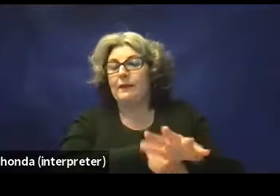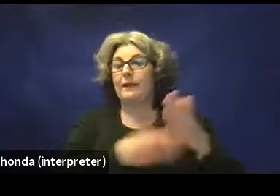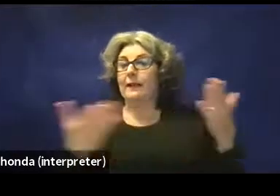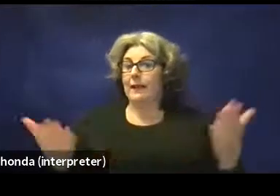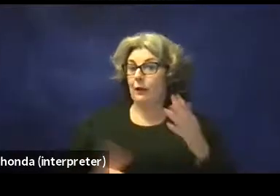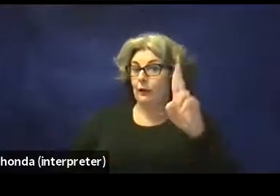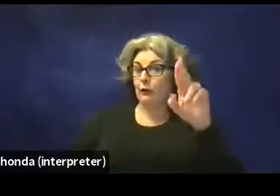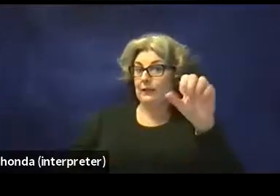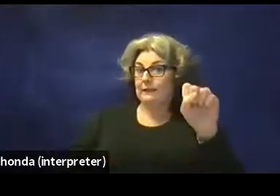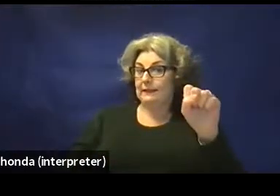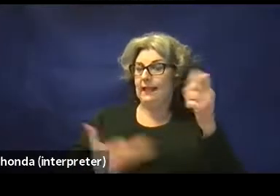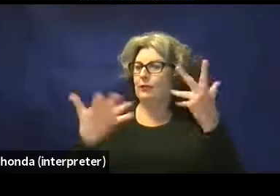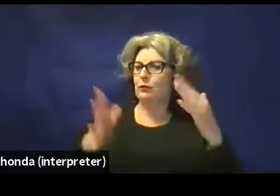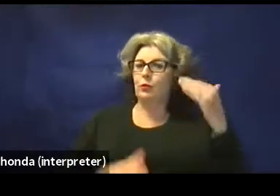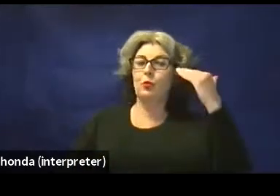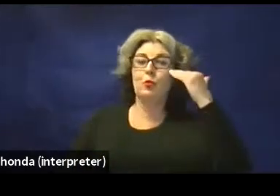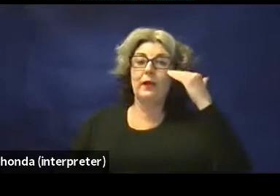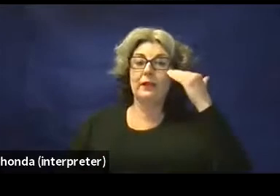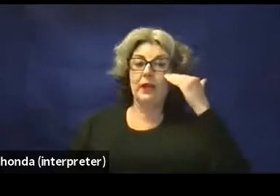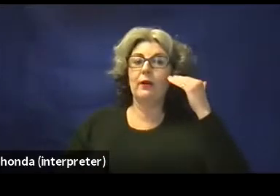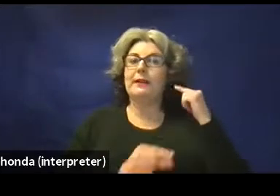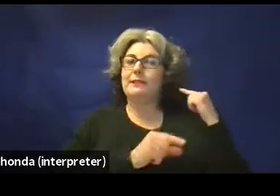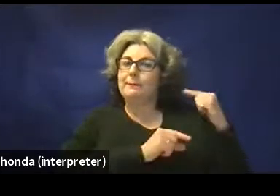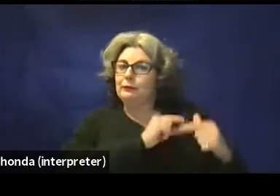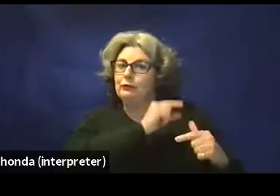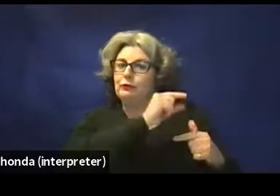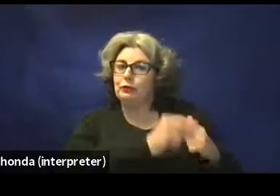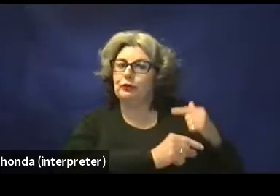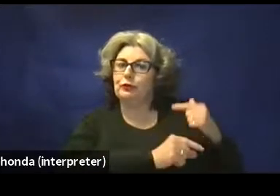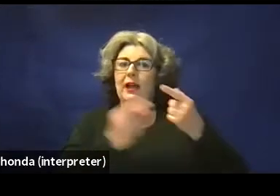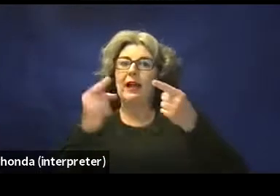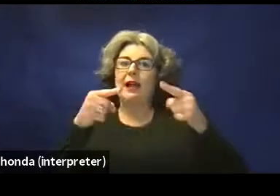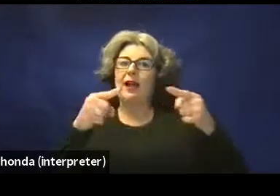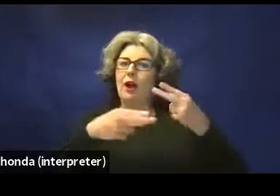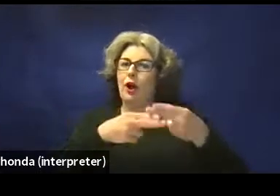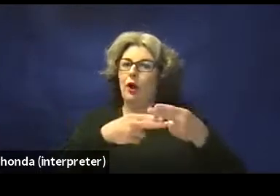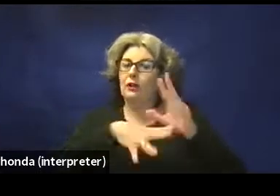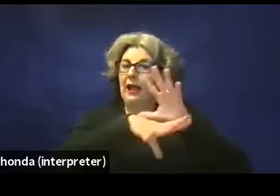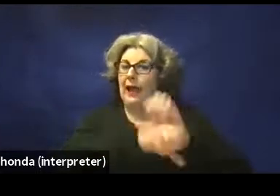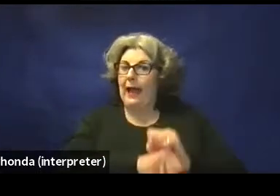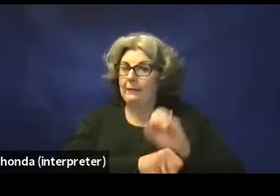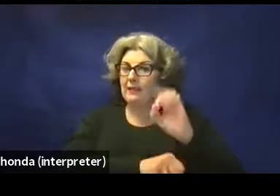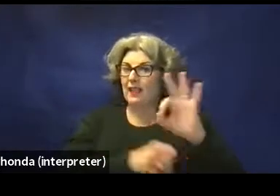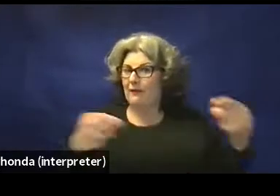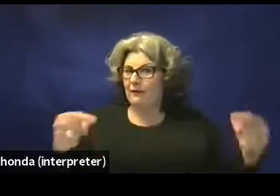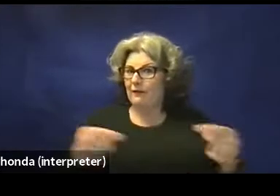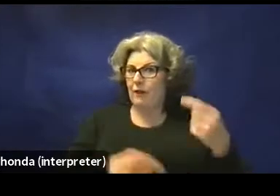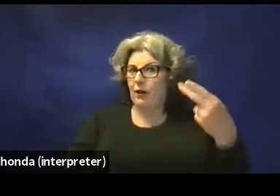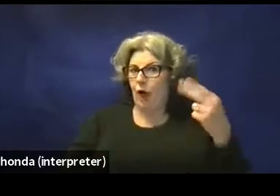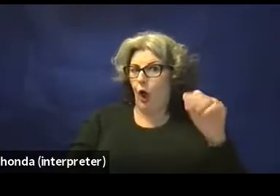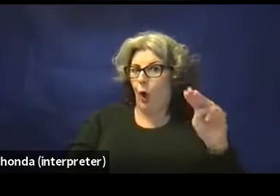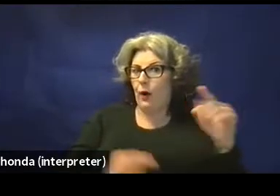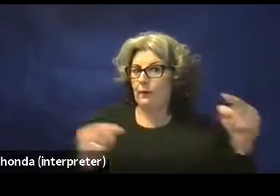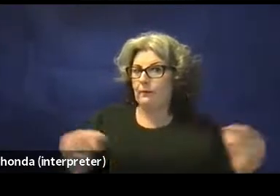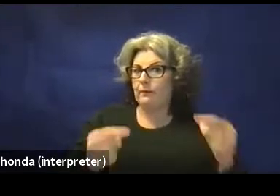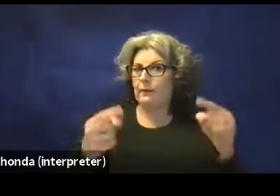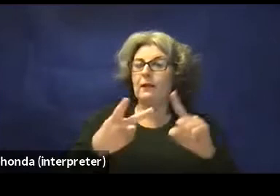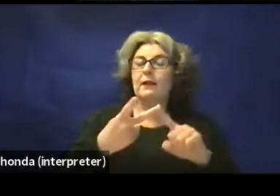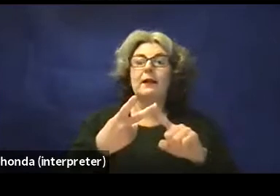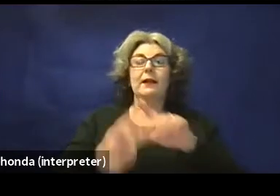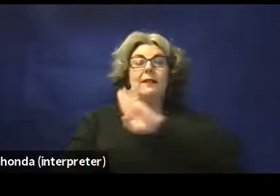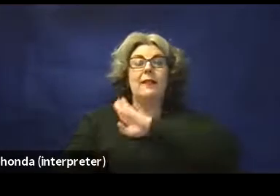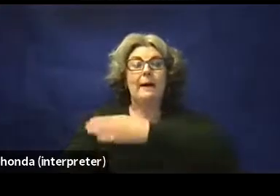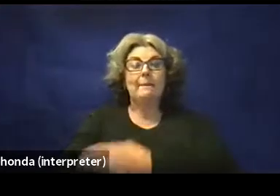United States, we know that it's been generational habits of harm, and that power and advantage